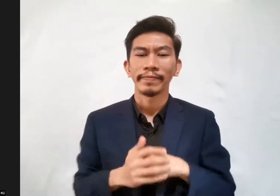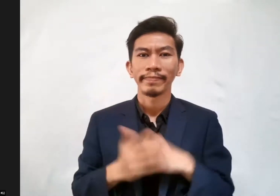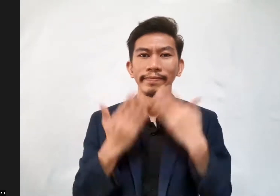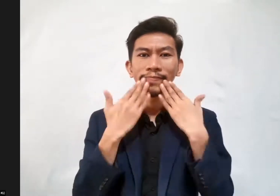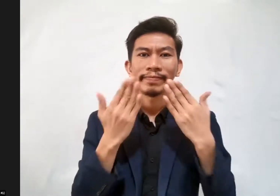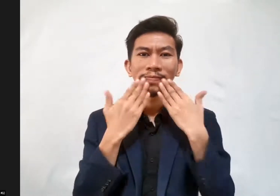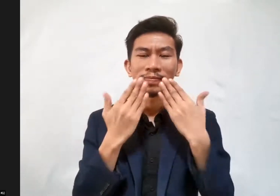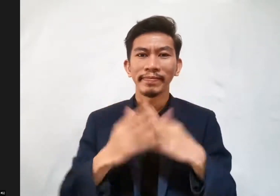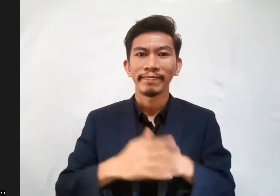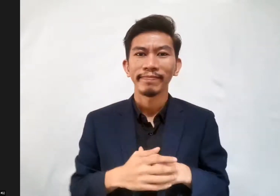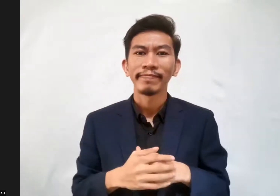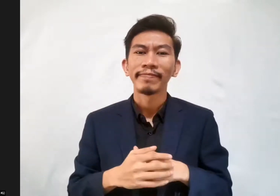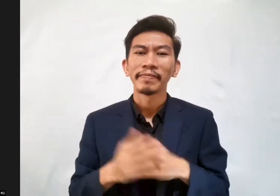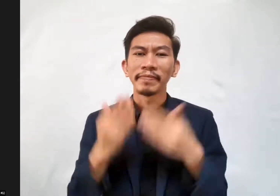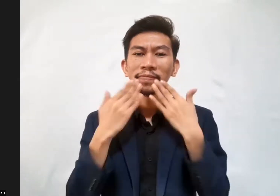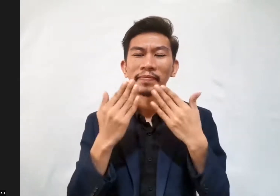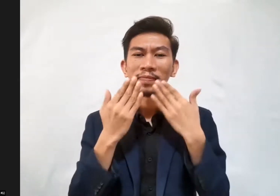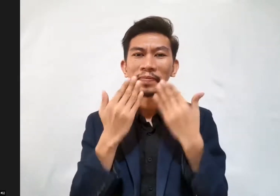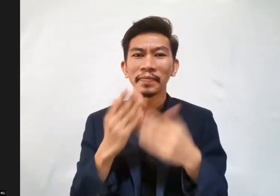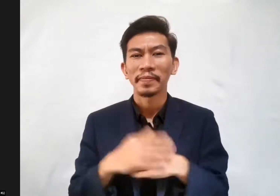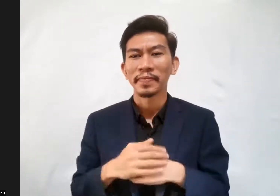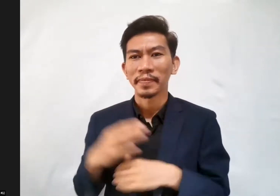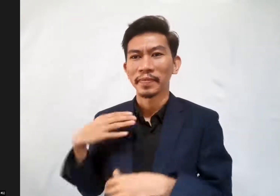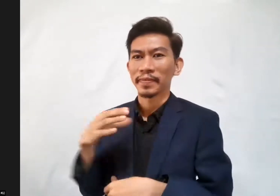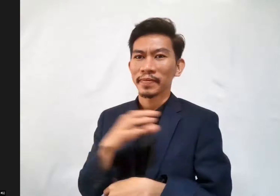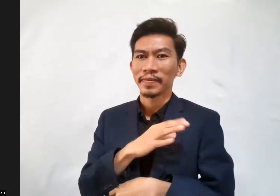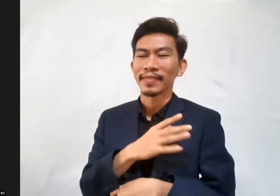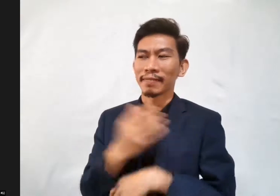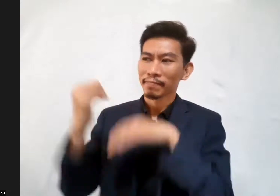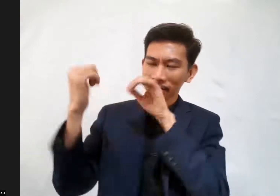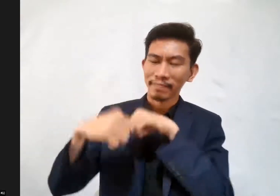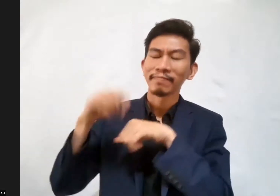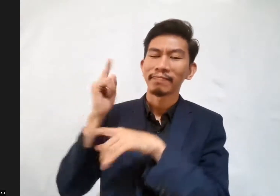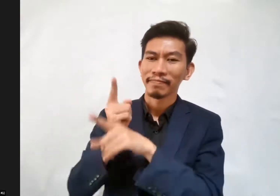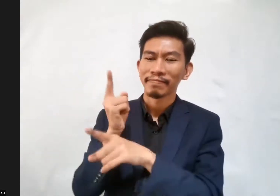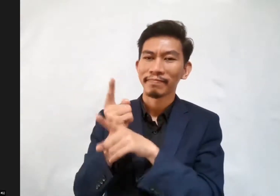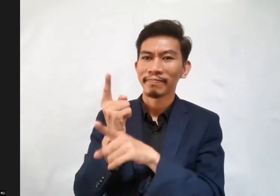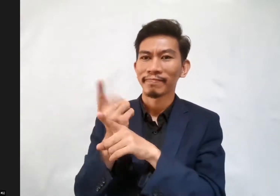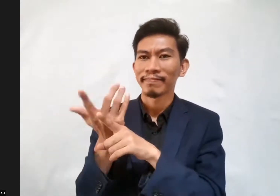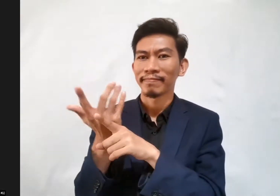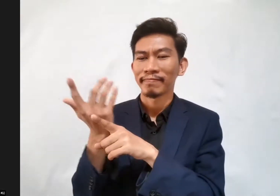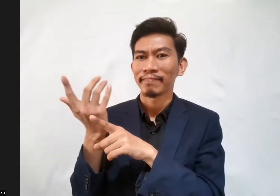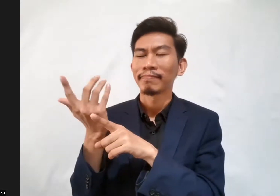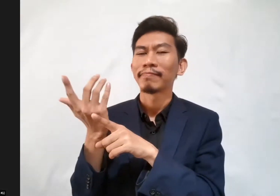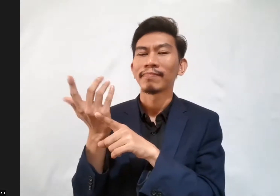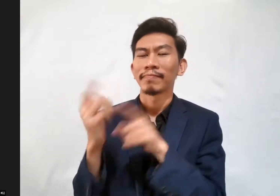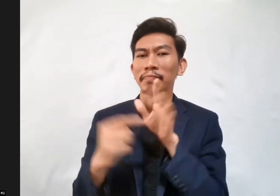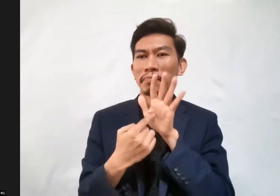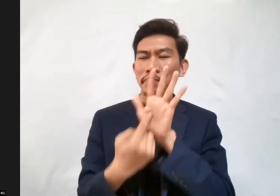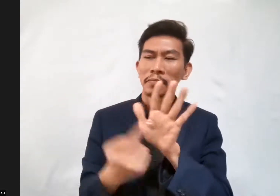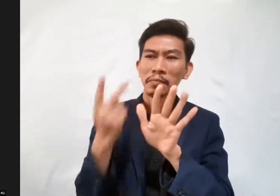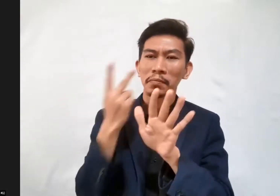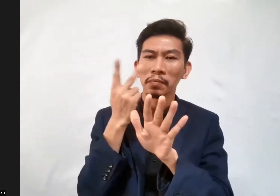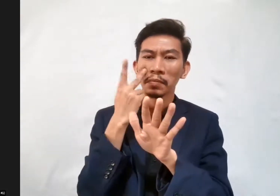Thank you very much, Congressman Vargas. We really agree with you because it's pretty obvious that health is in